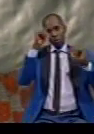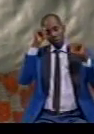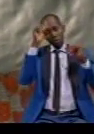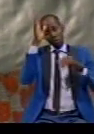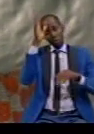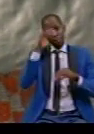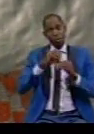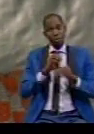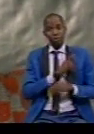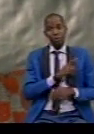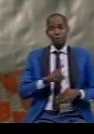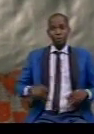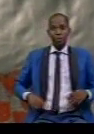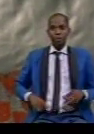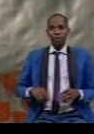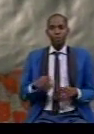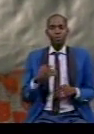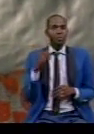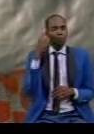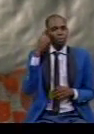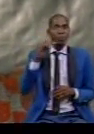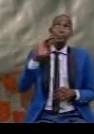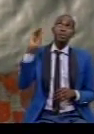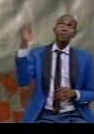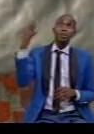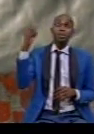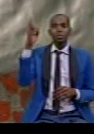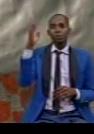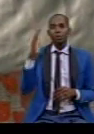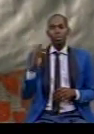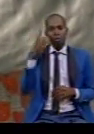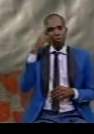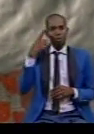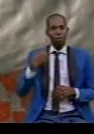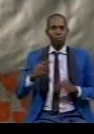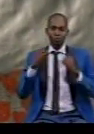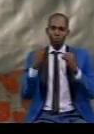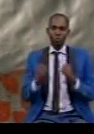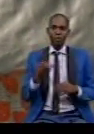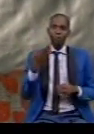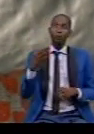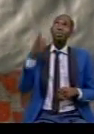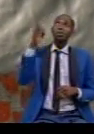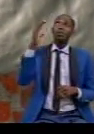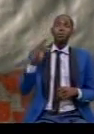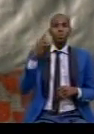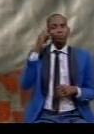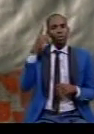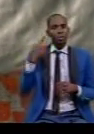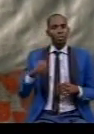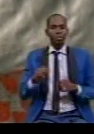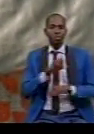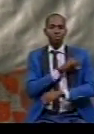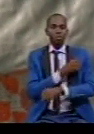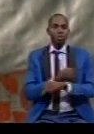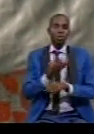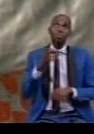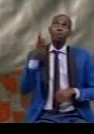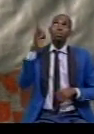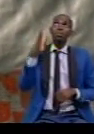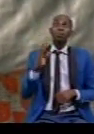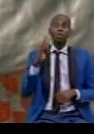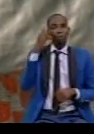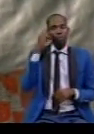says, I give unto you, behold, I give unto you power to tread